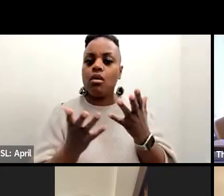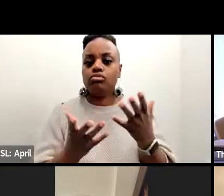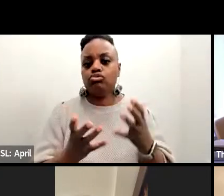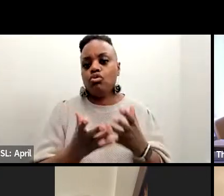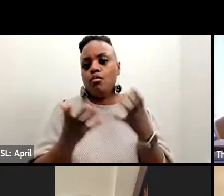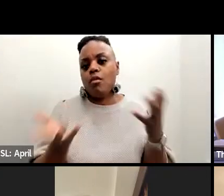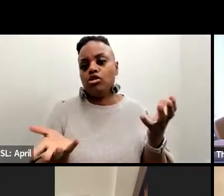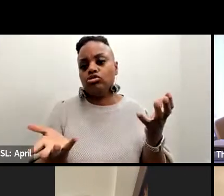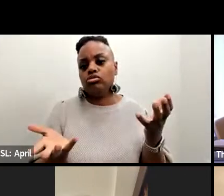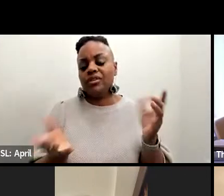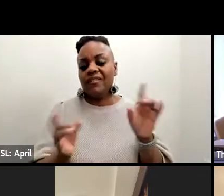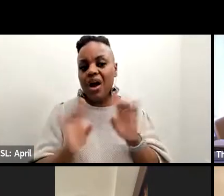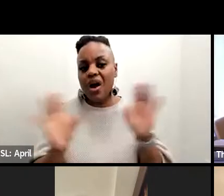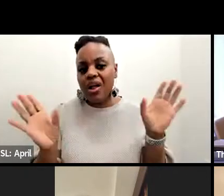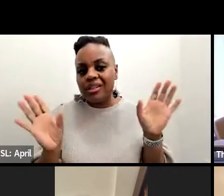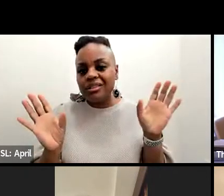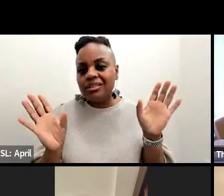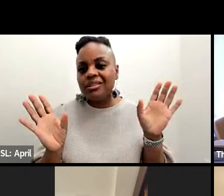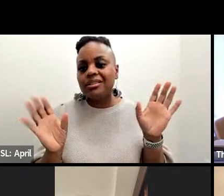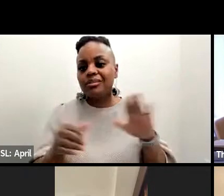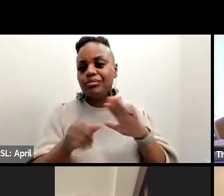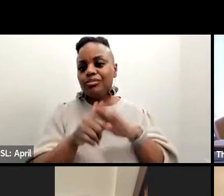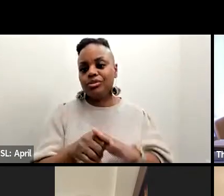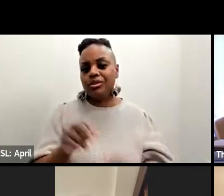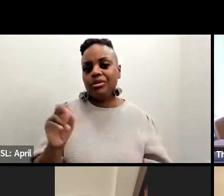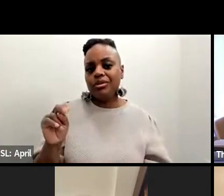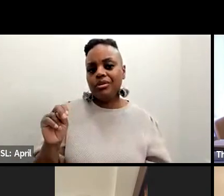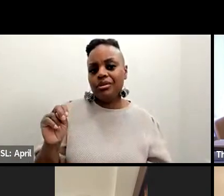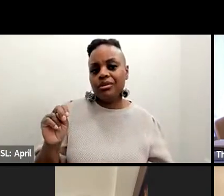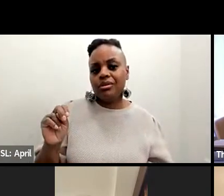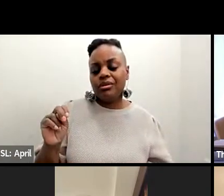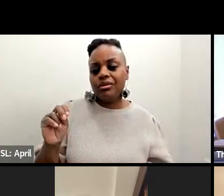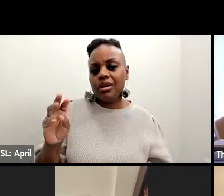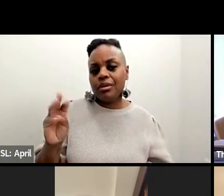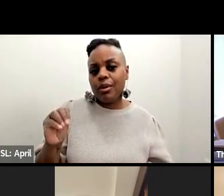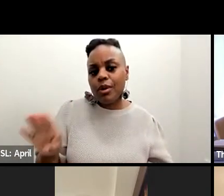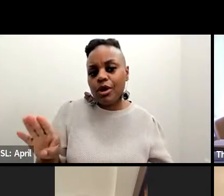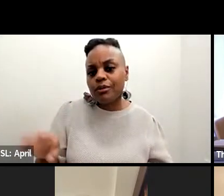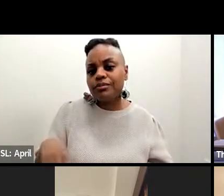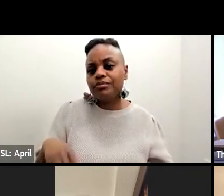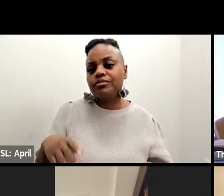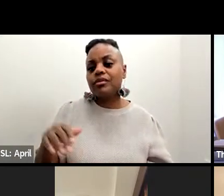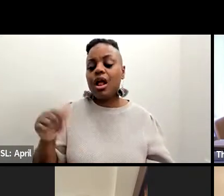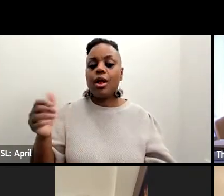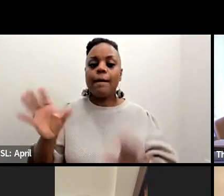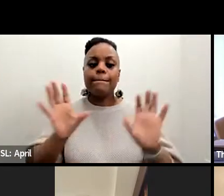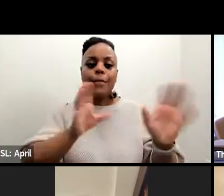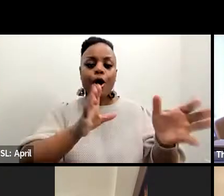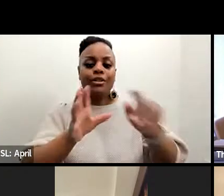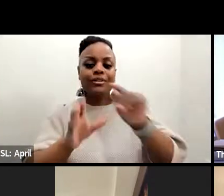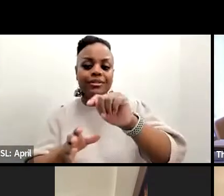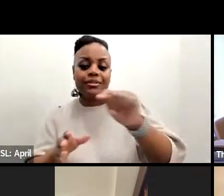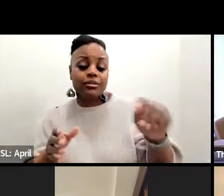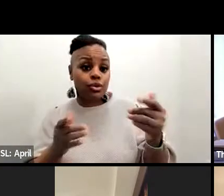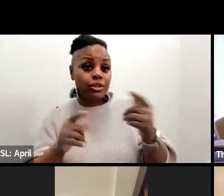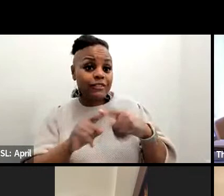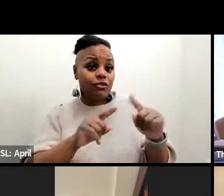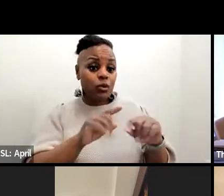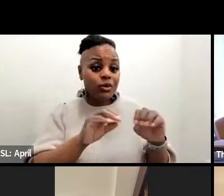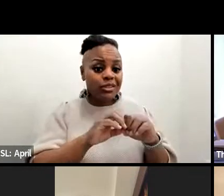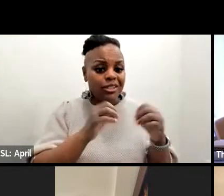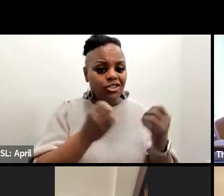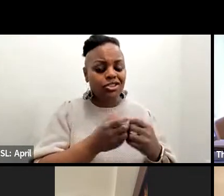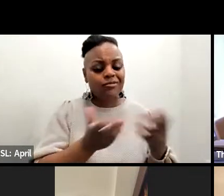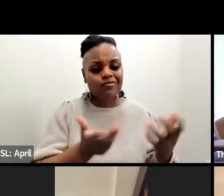but then turning to these other organizations and other parties, many of which Amr mentioned, was, it had this unintended